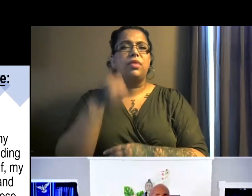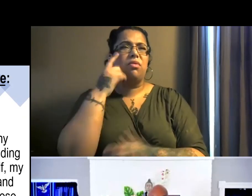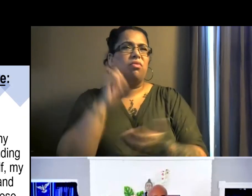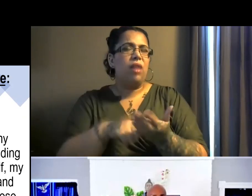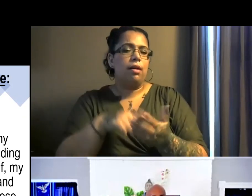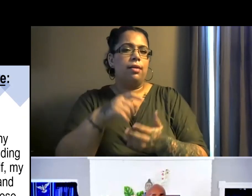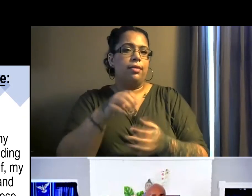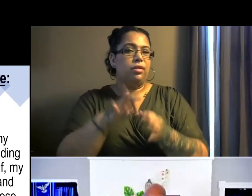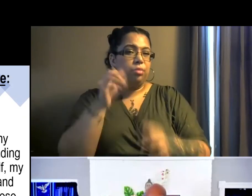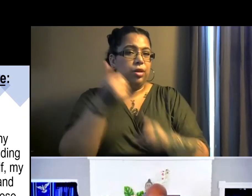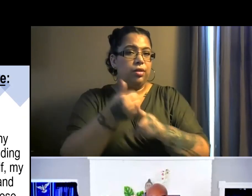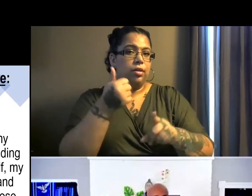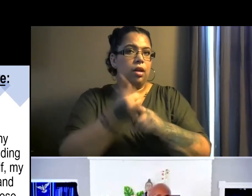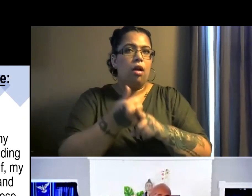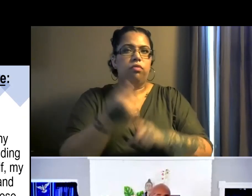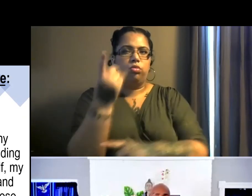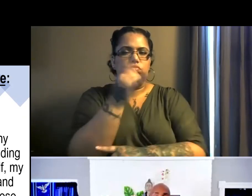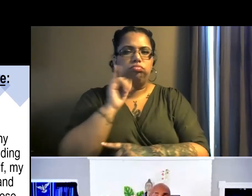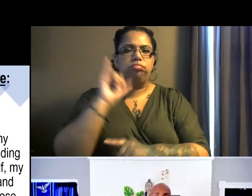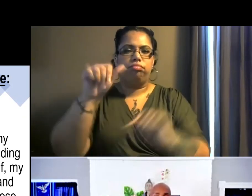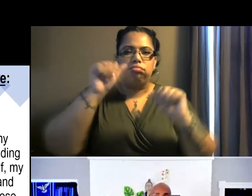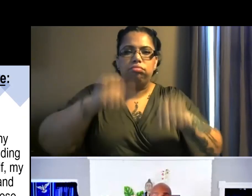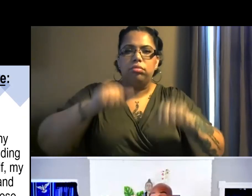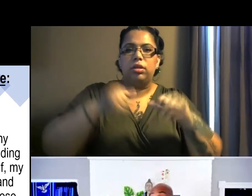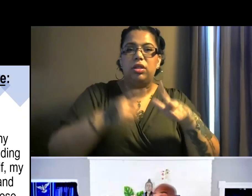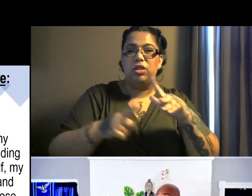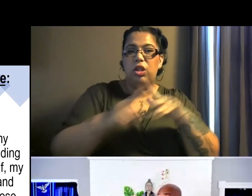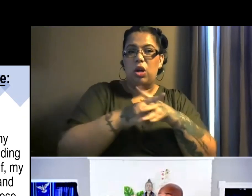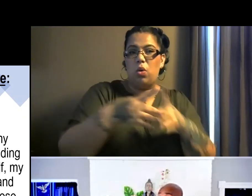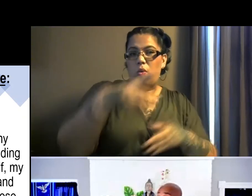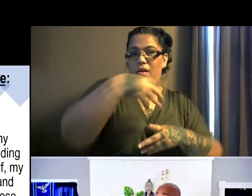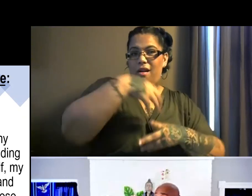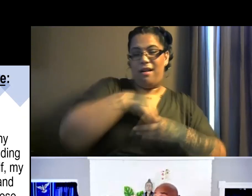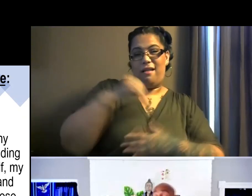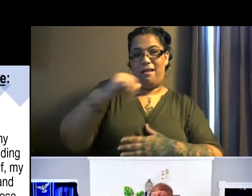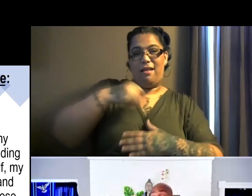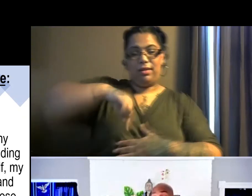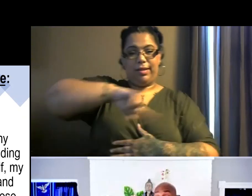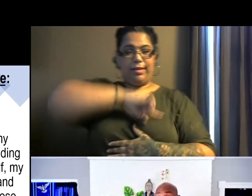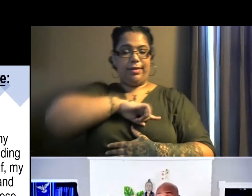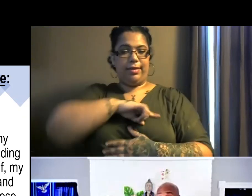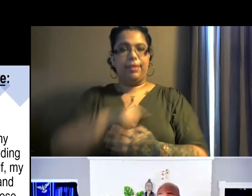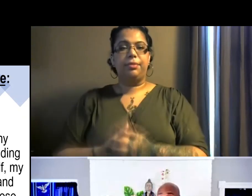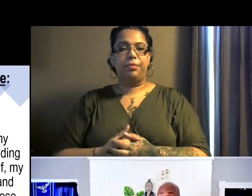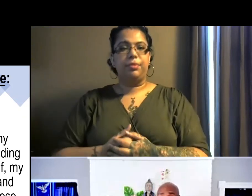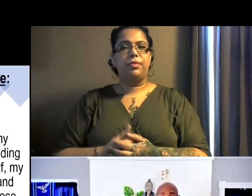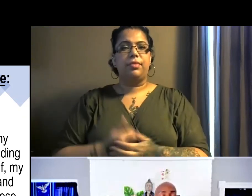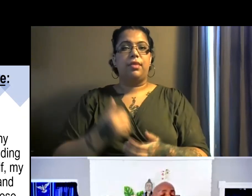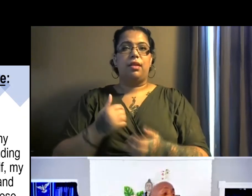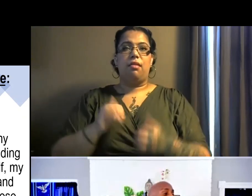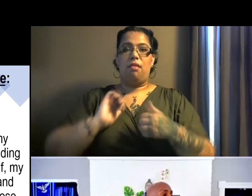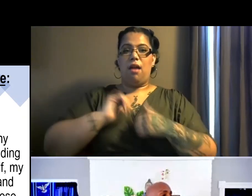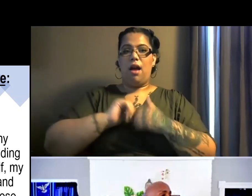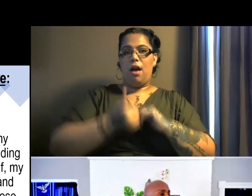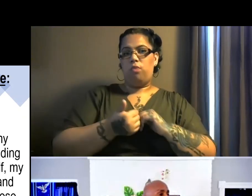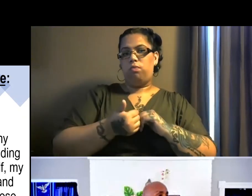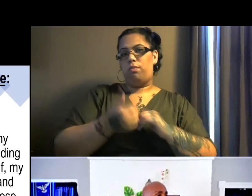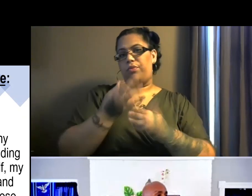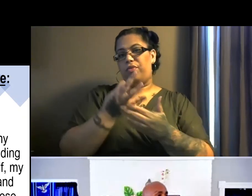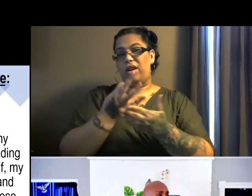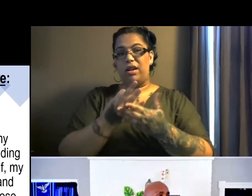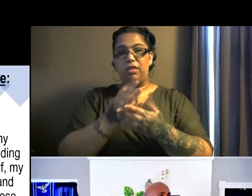infinite potentiality is showing up in, through, and as us. So our declaration of financial wealth and abundance is actually